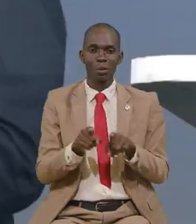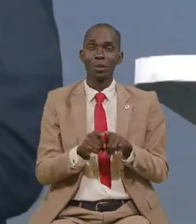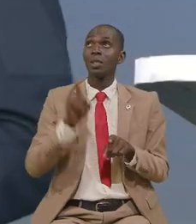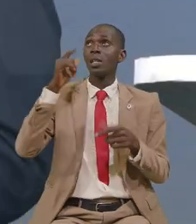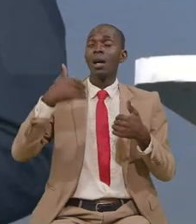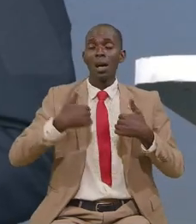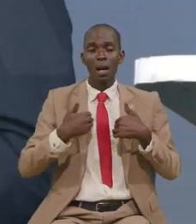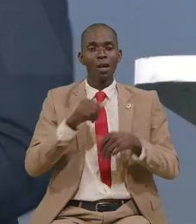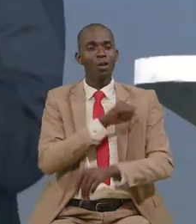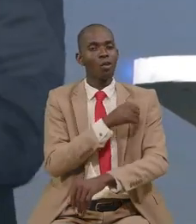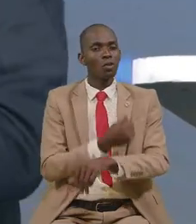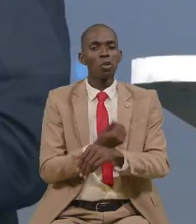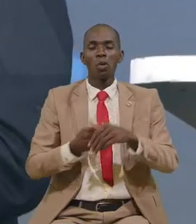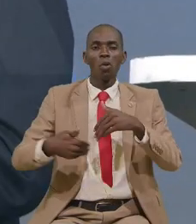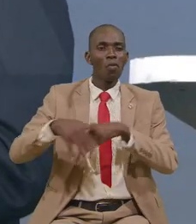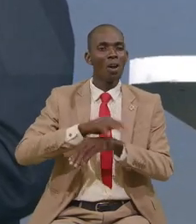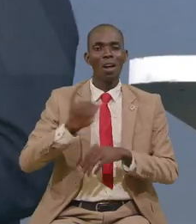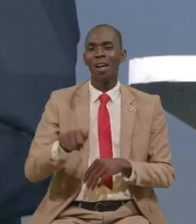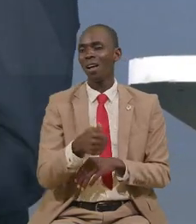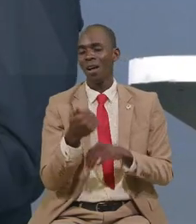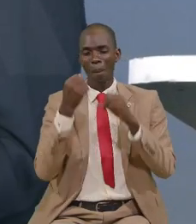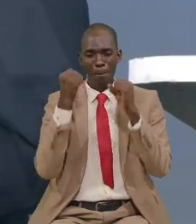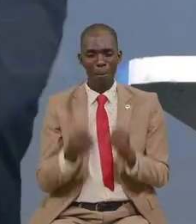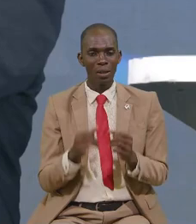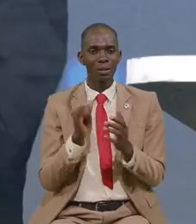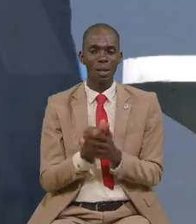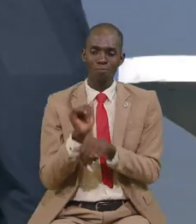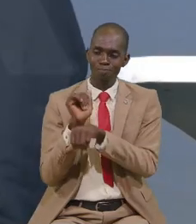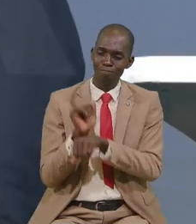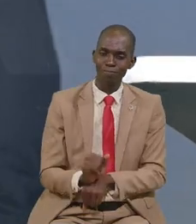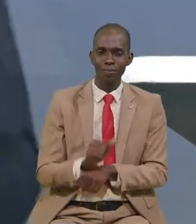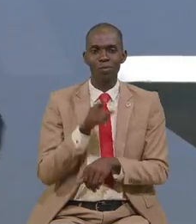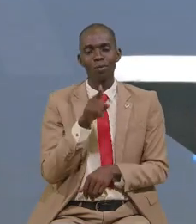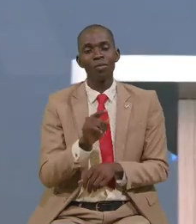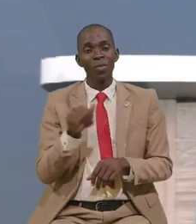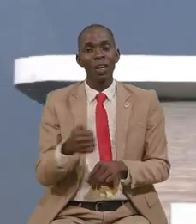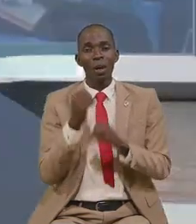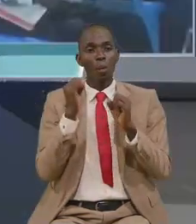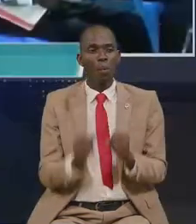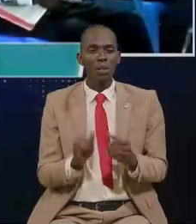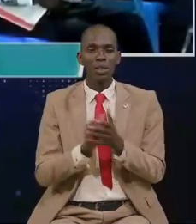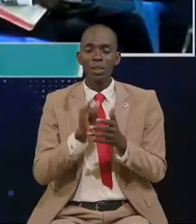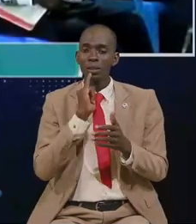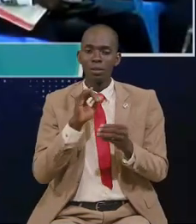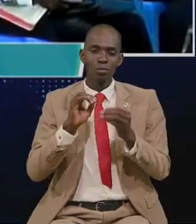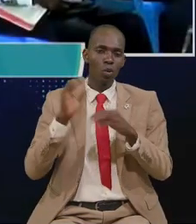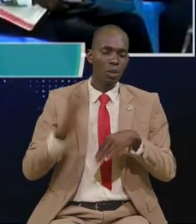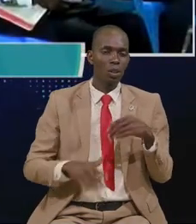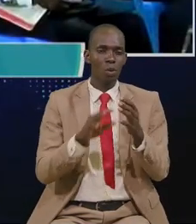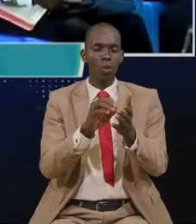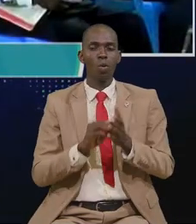any power that holds you down, any power beyond your power. Authority,